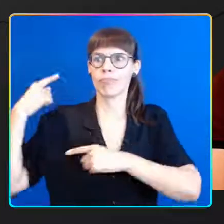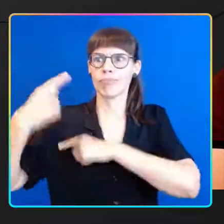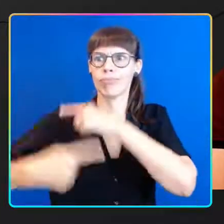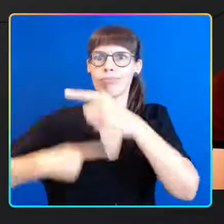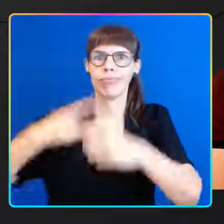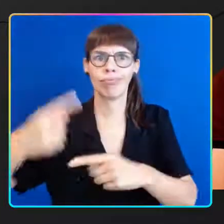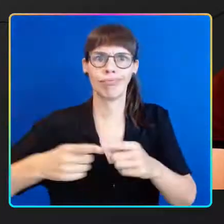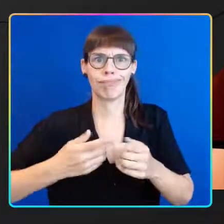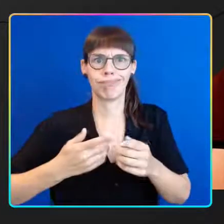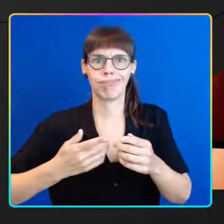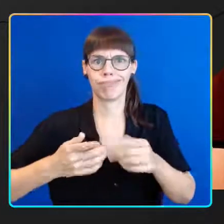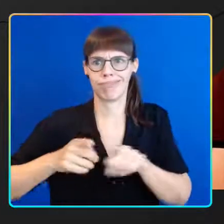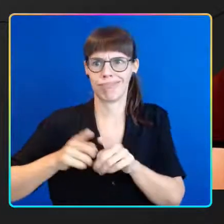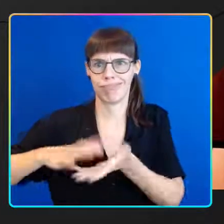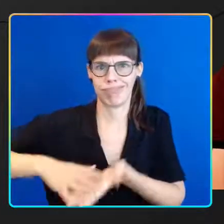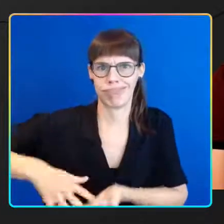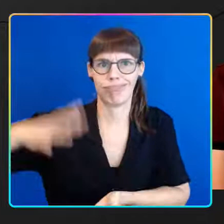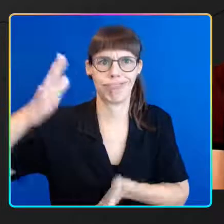unbelievable.